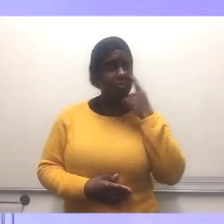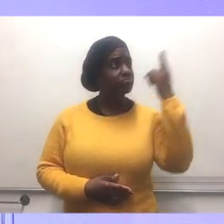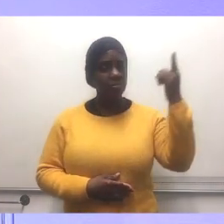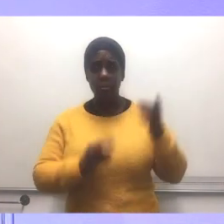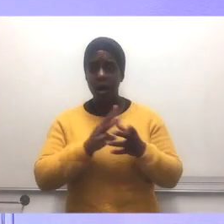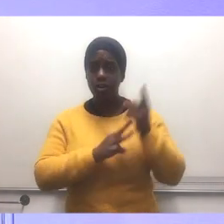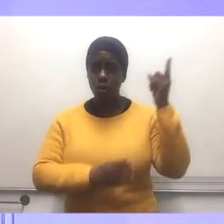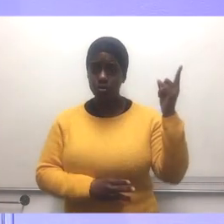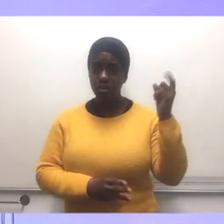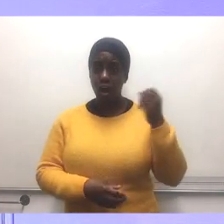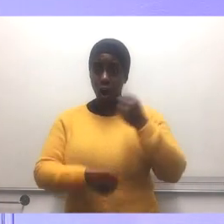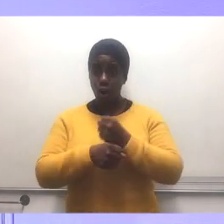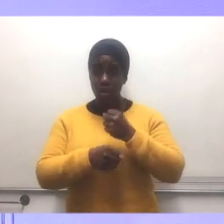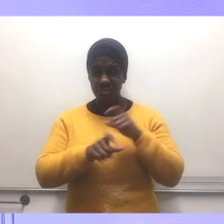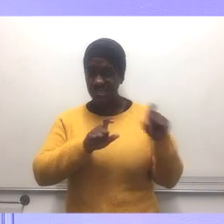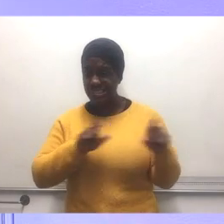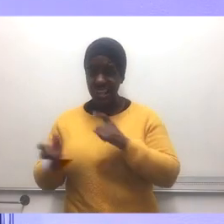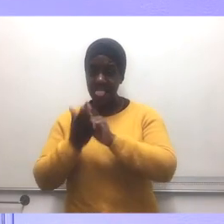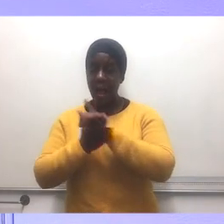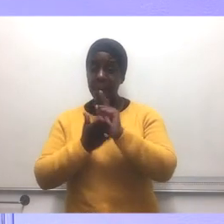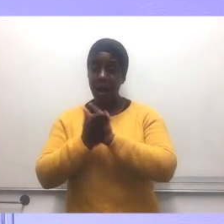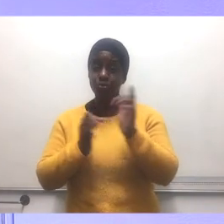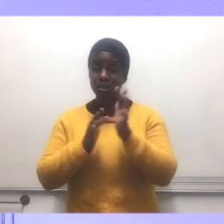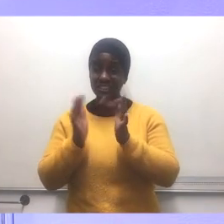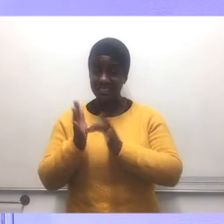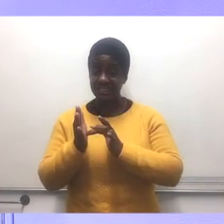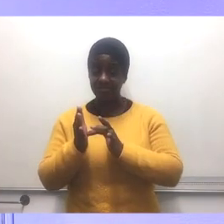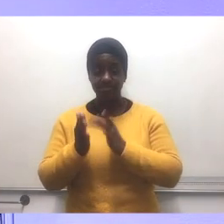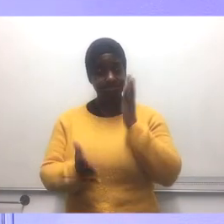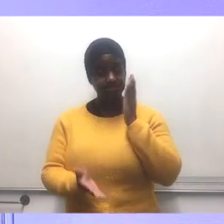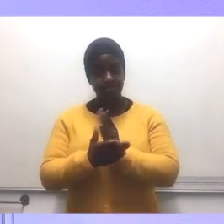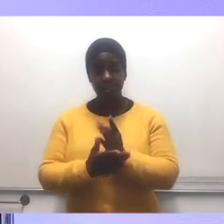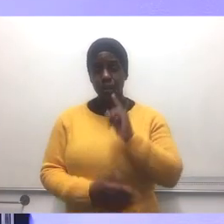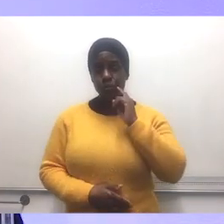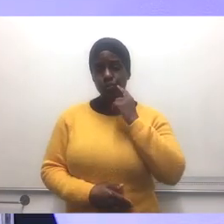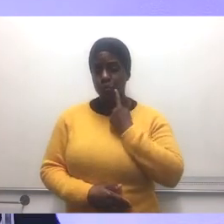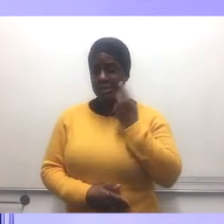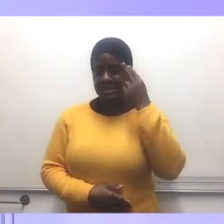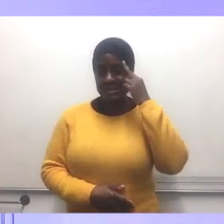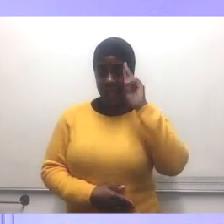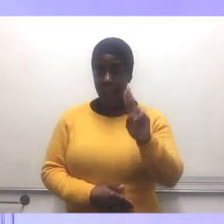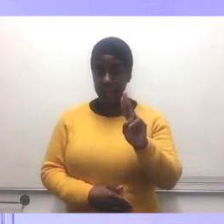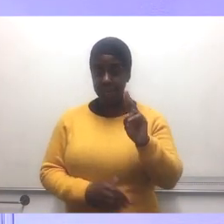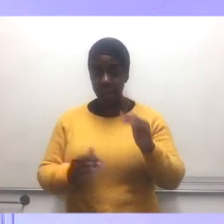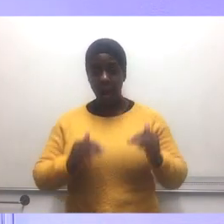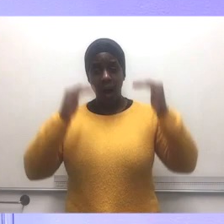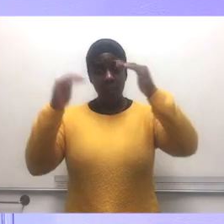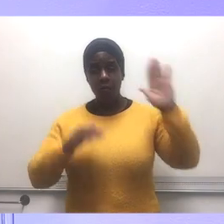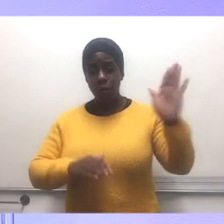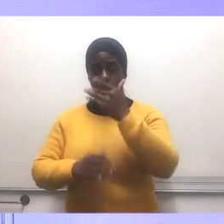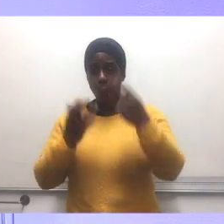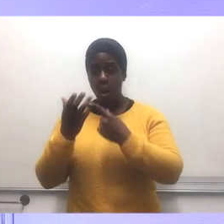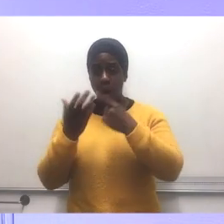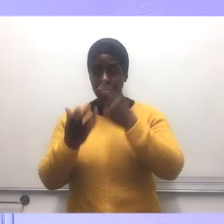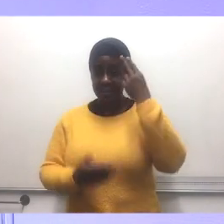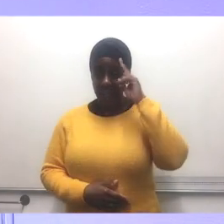is still about Jesus. He is still the sweetest name above all other